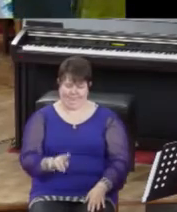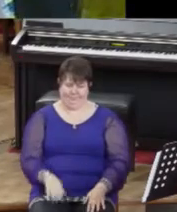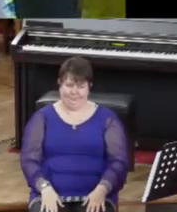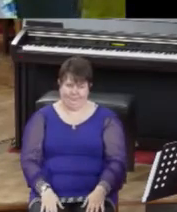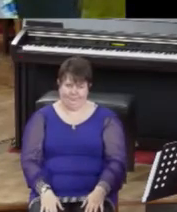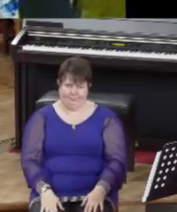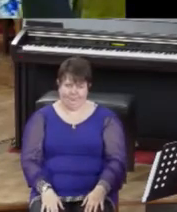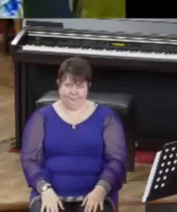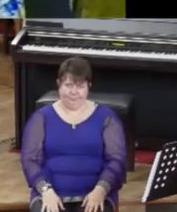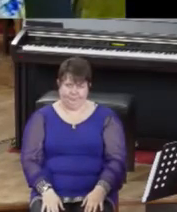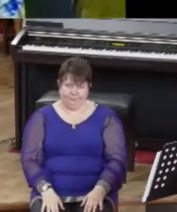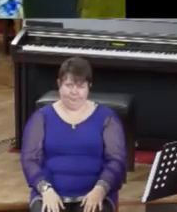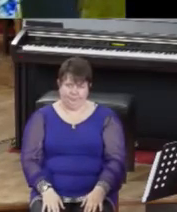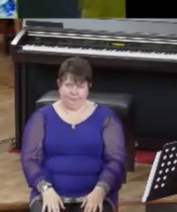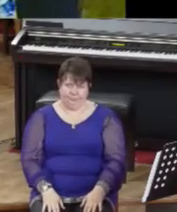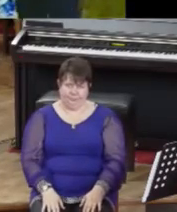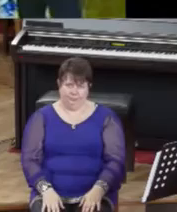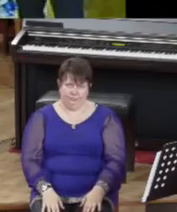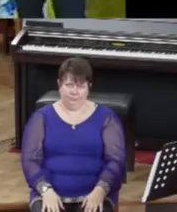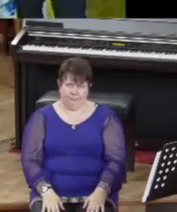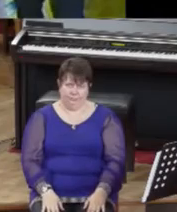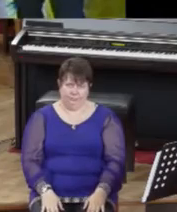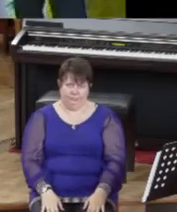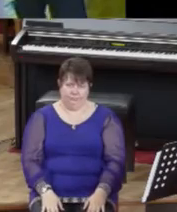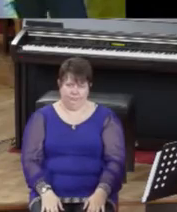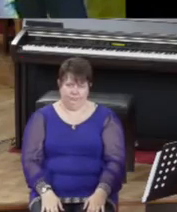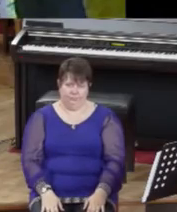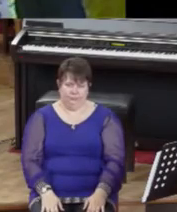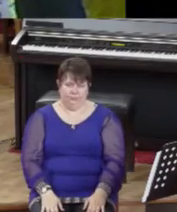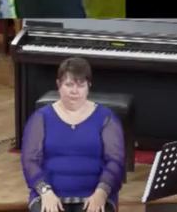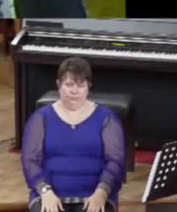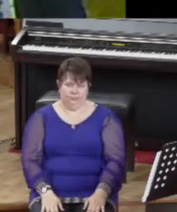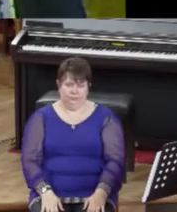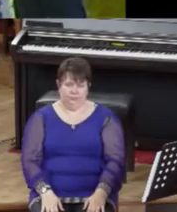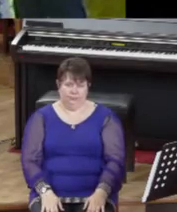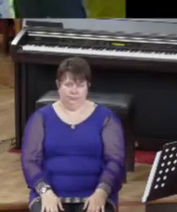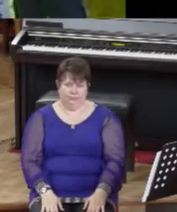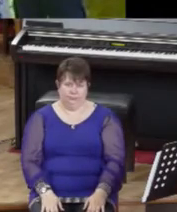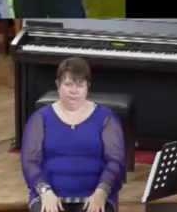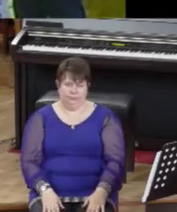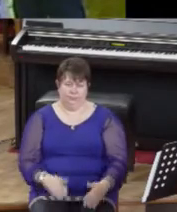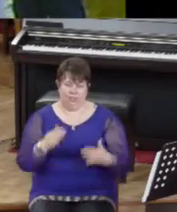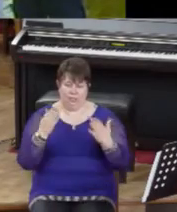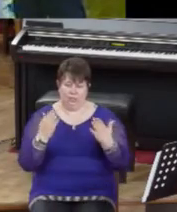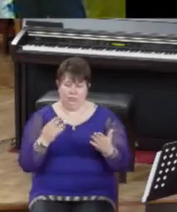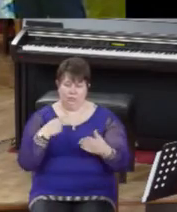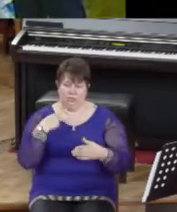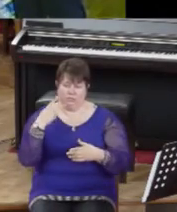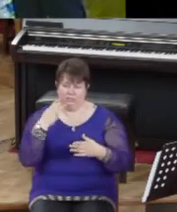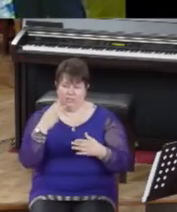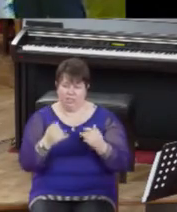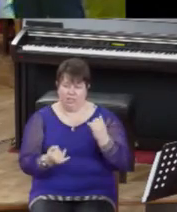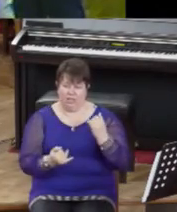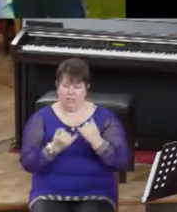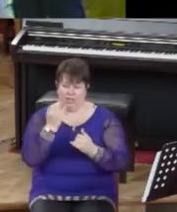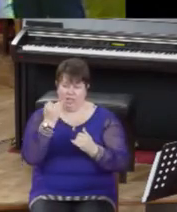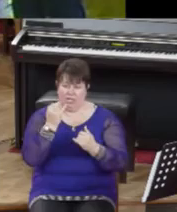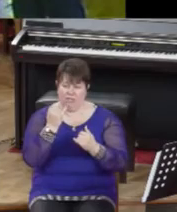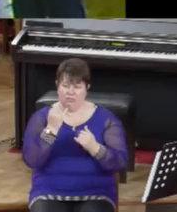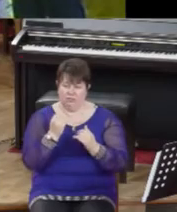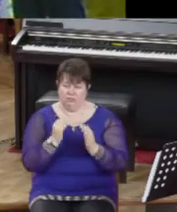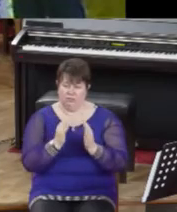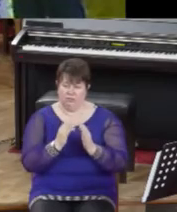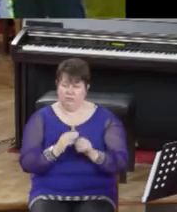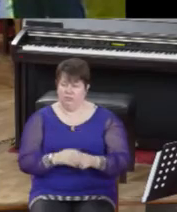you go. And we'll give this the Godmum. Okay. Now, we're going to sing our final hymn, and as I do, I'm going to bring round the